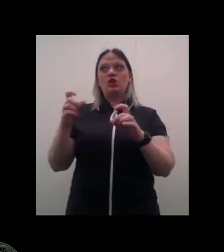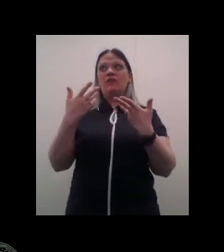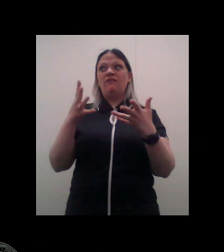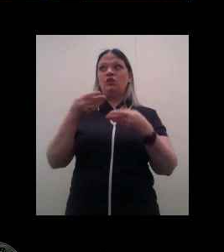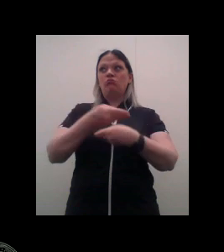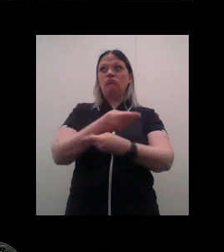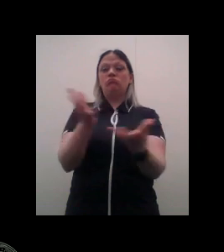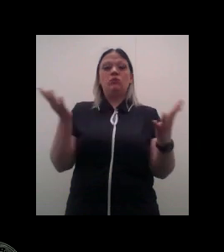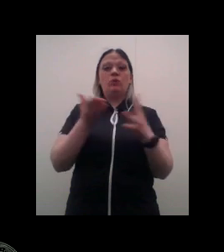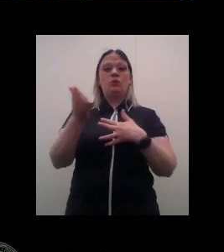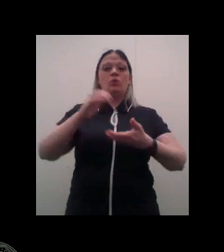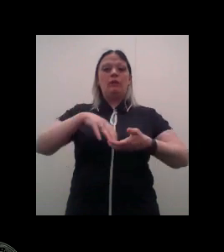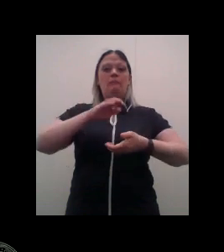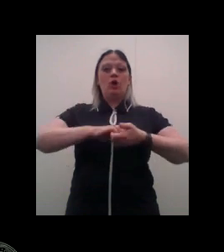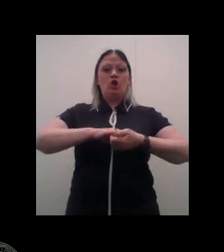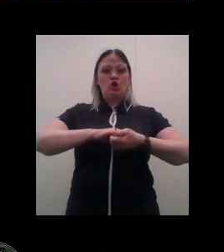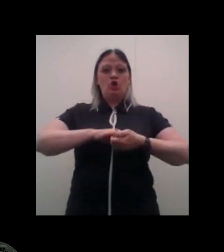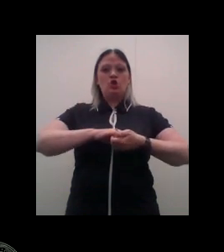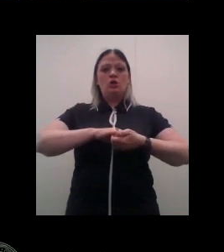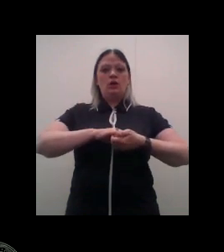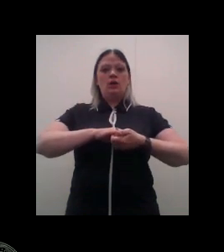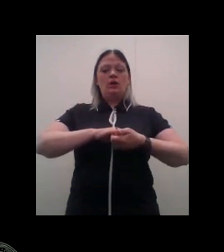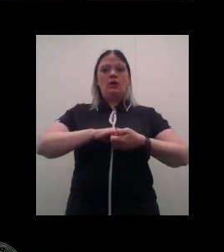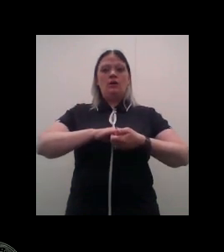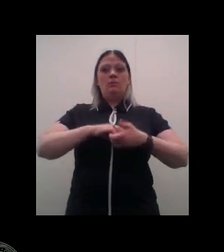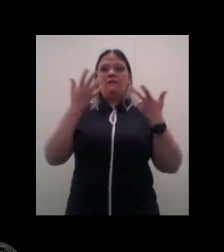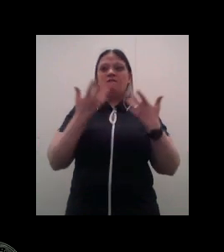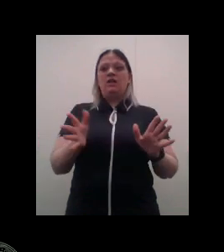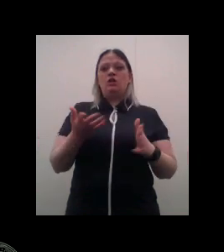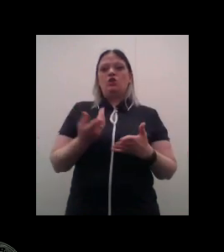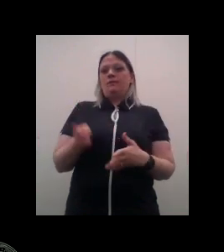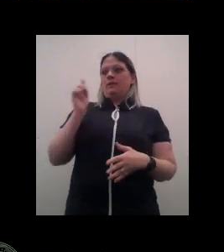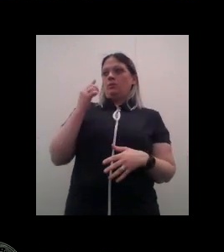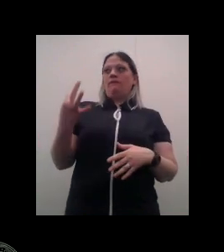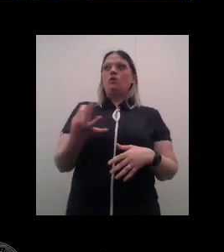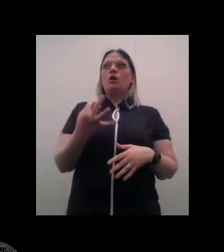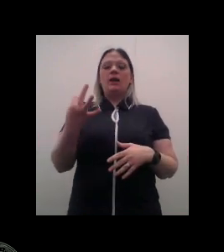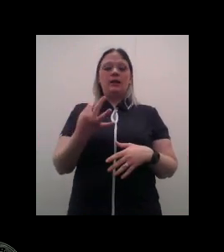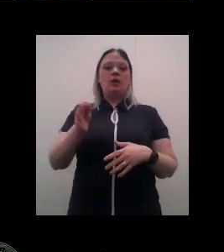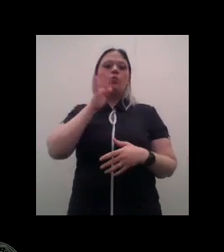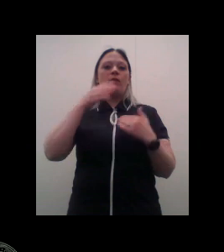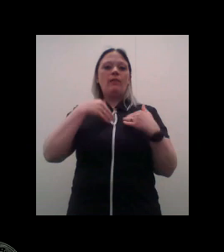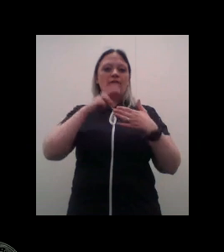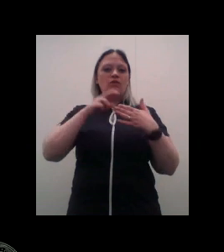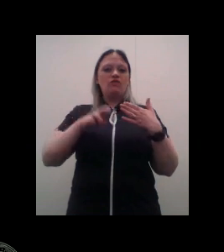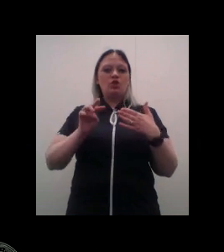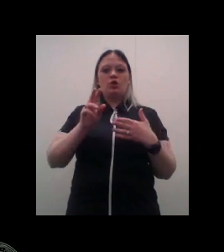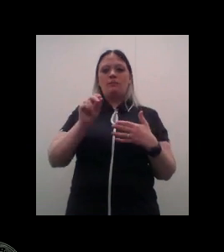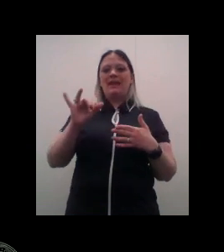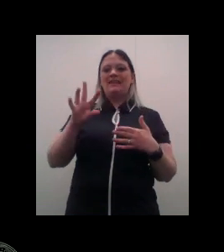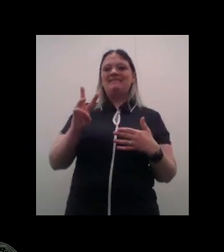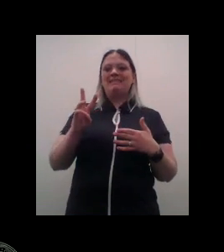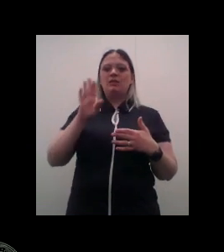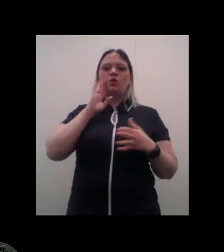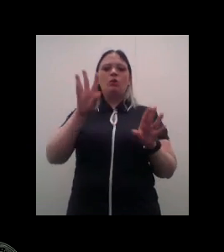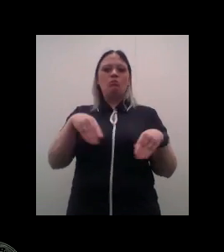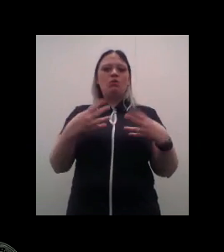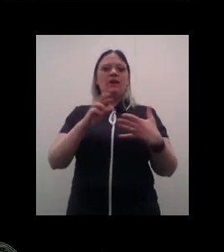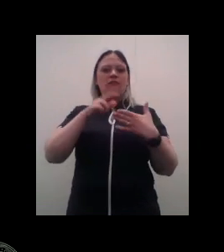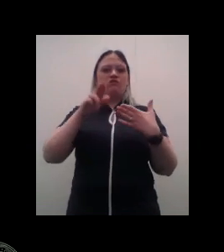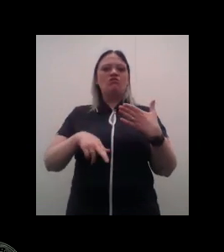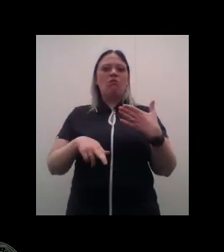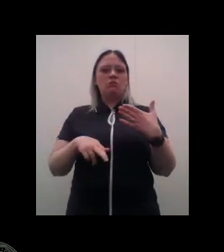Buffalo-Niagara Partnership. The date of completion of that was through last Friday. They will have the results on May 6th. We'll provide those results when we get